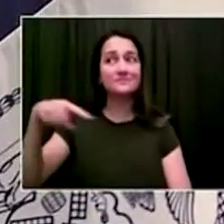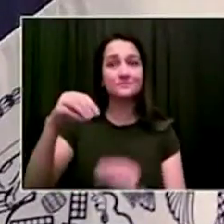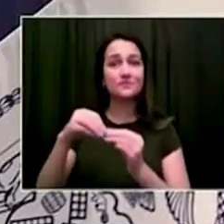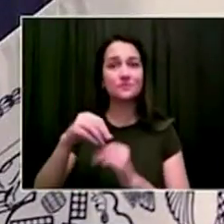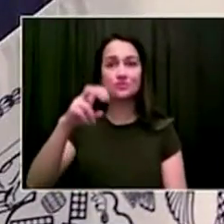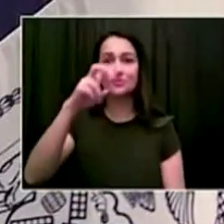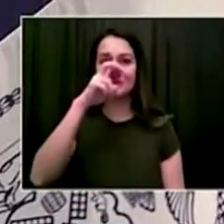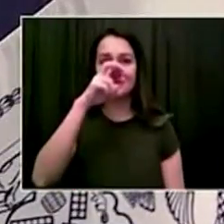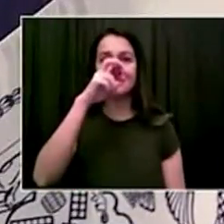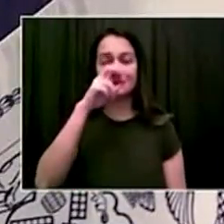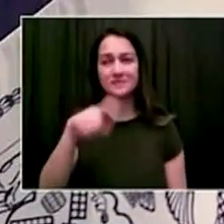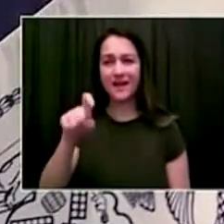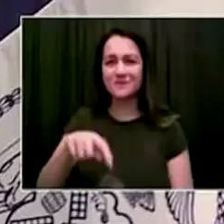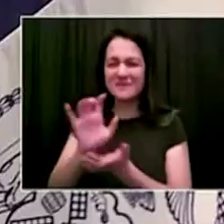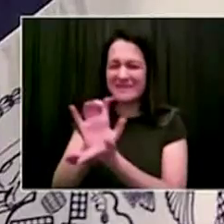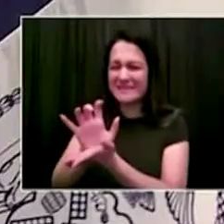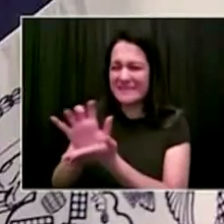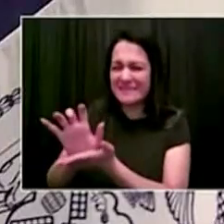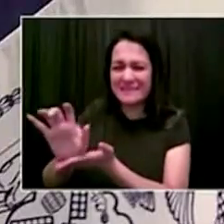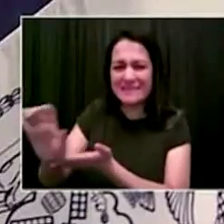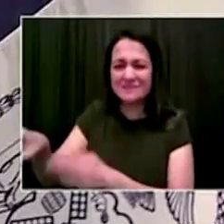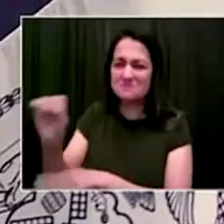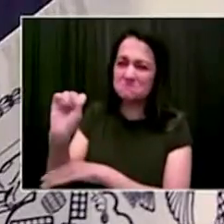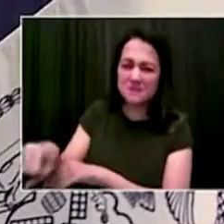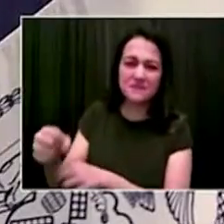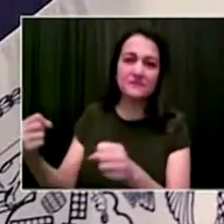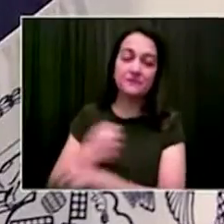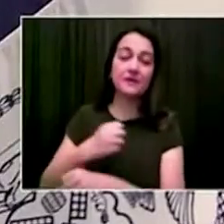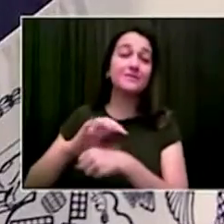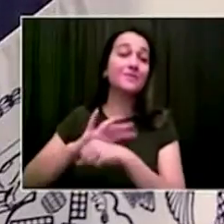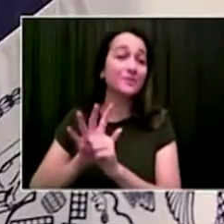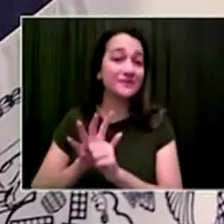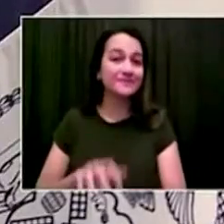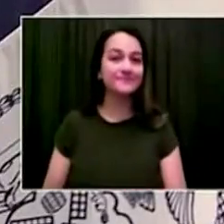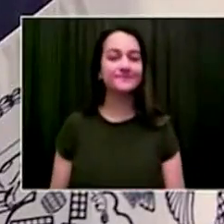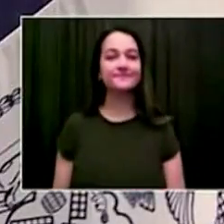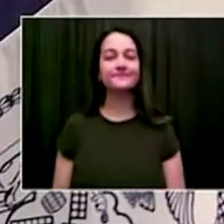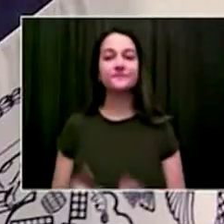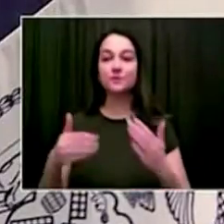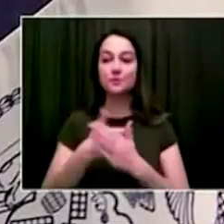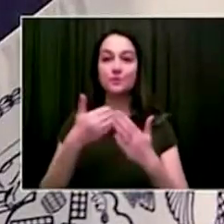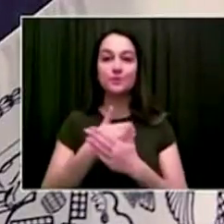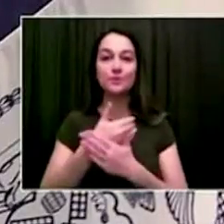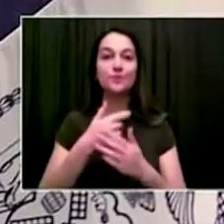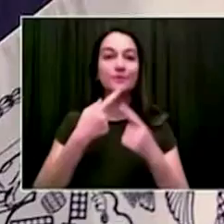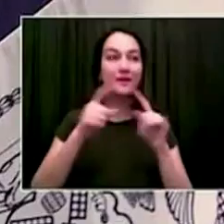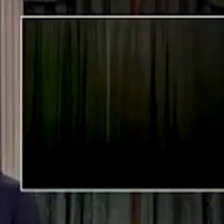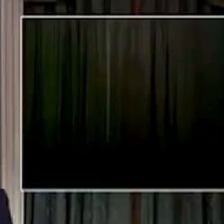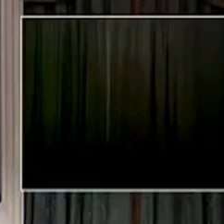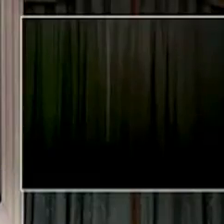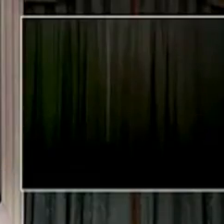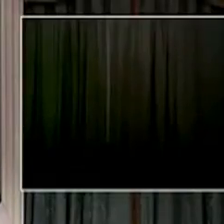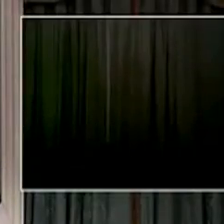and communities of color, have lower vaccination rates. The policy will be enforced starting from September